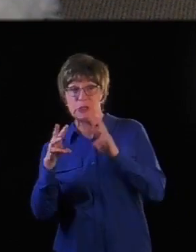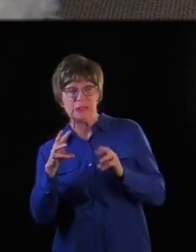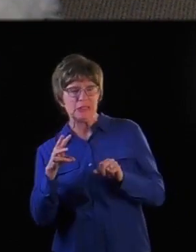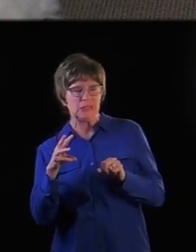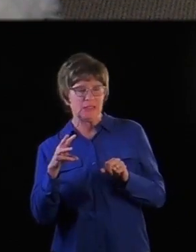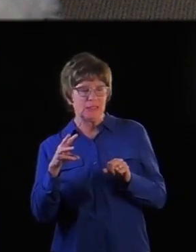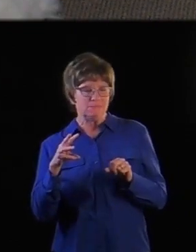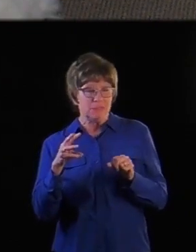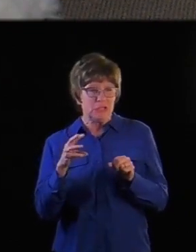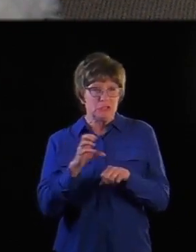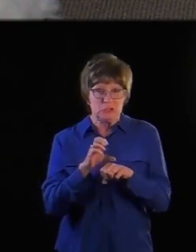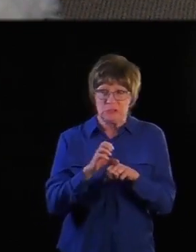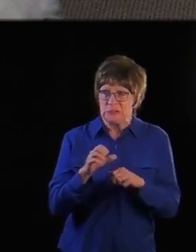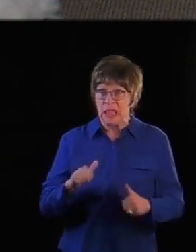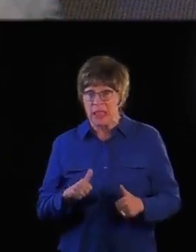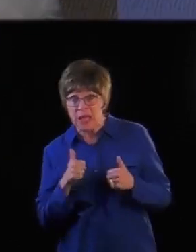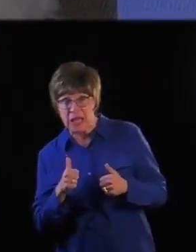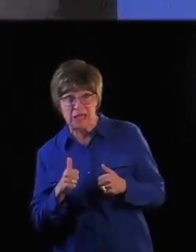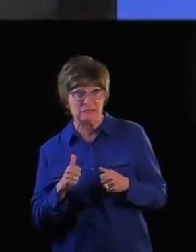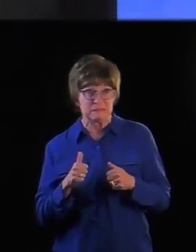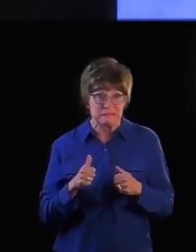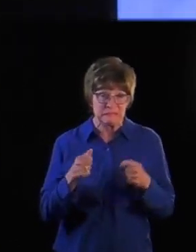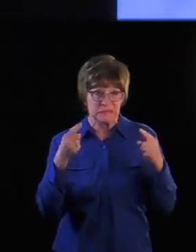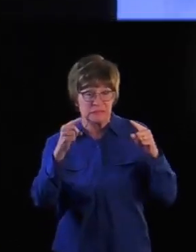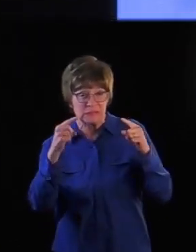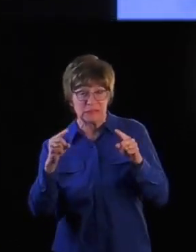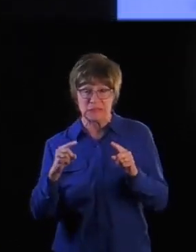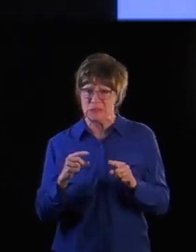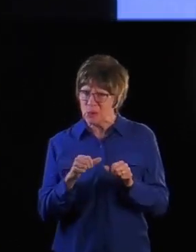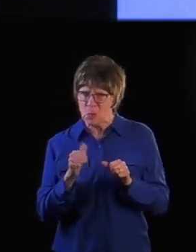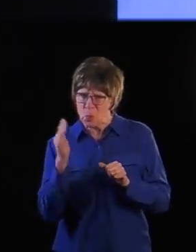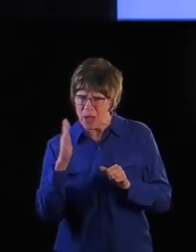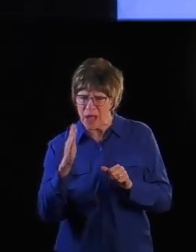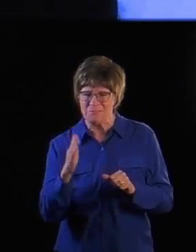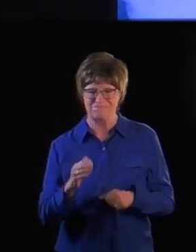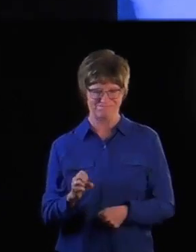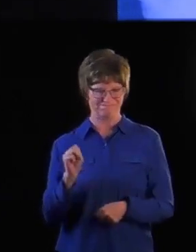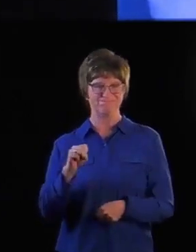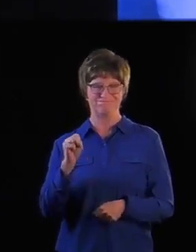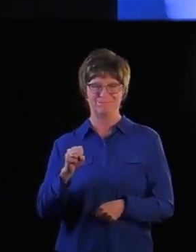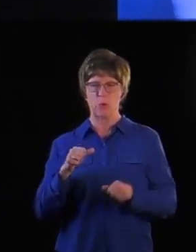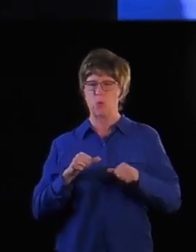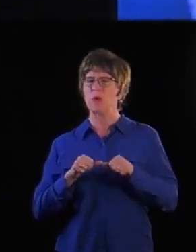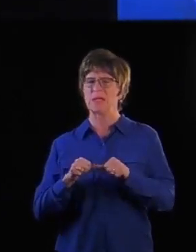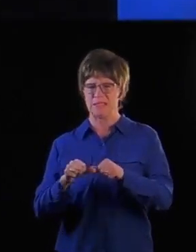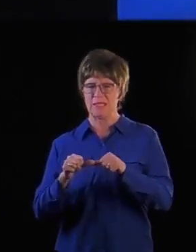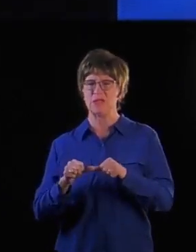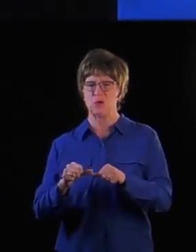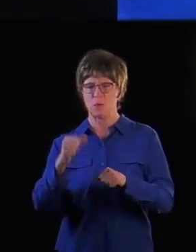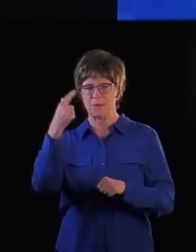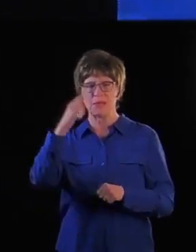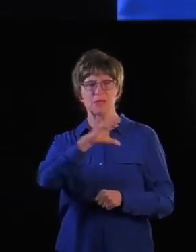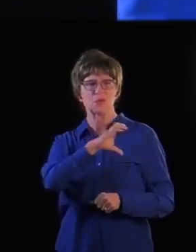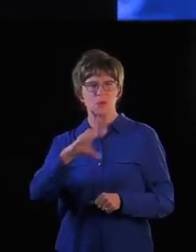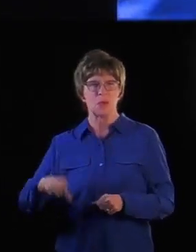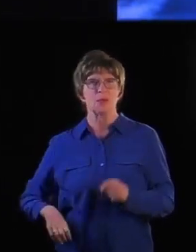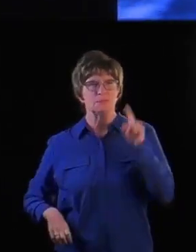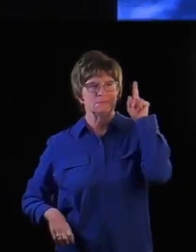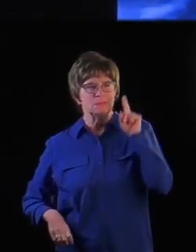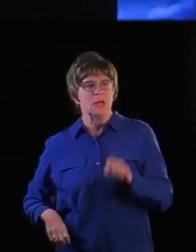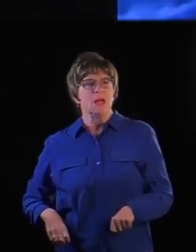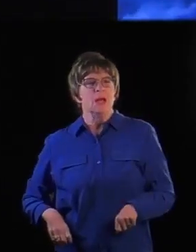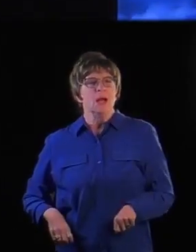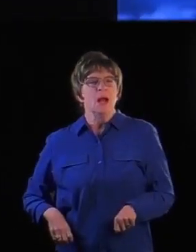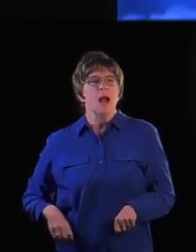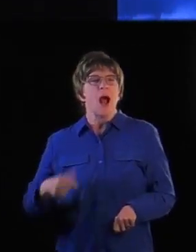will thrive. The church will be alive. The church will continue to move forward because the Lord said, I will build my church. The gates of hell